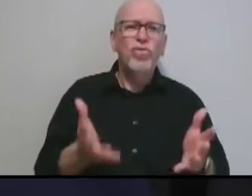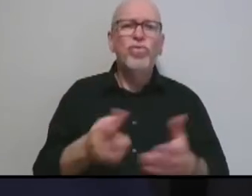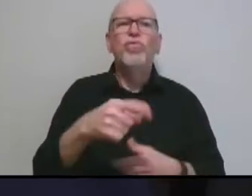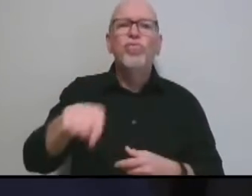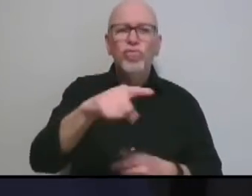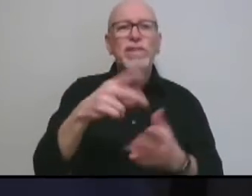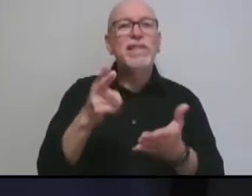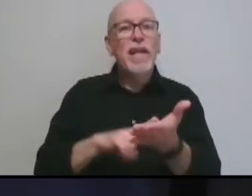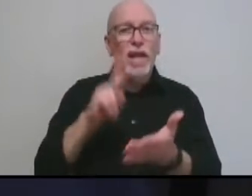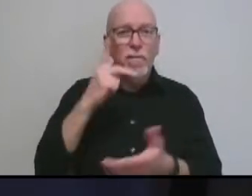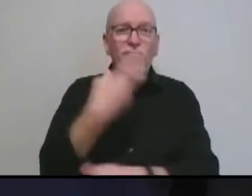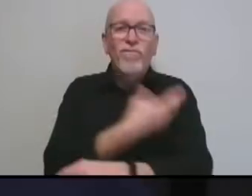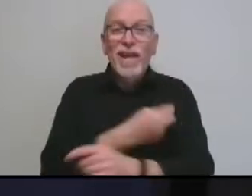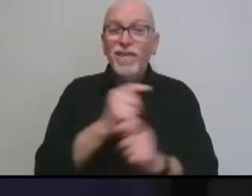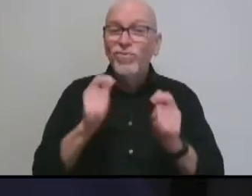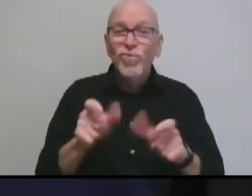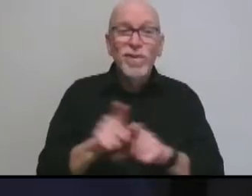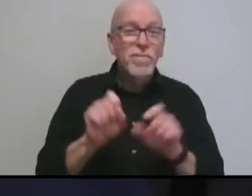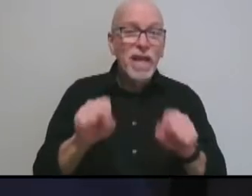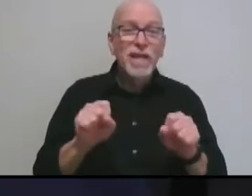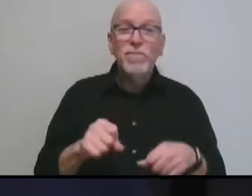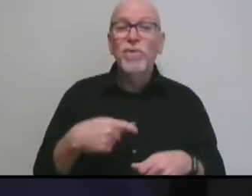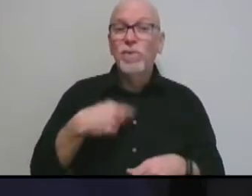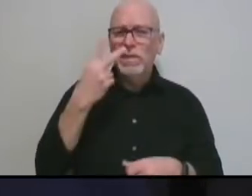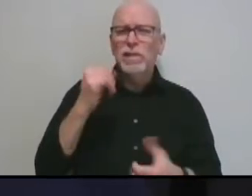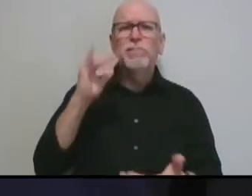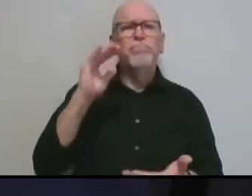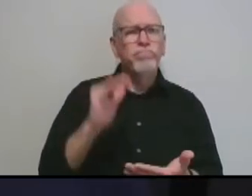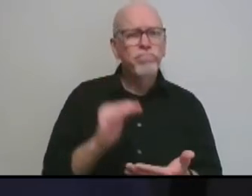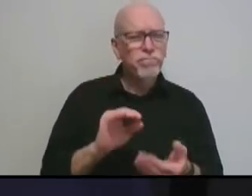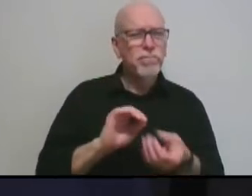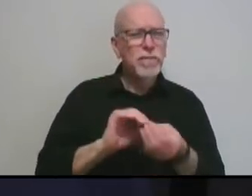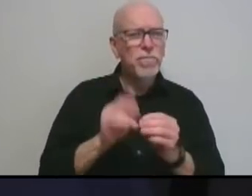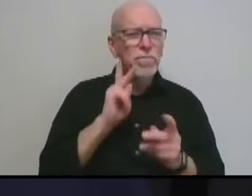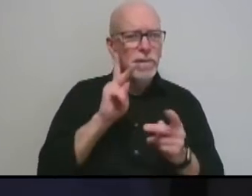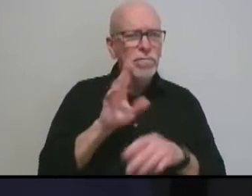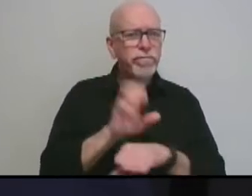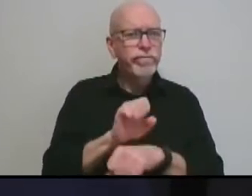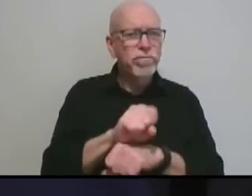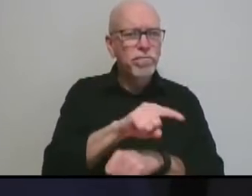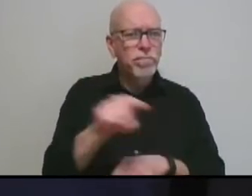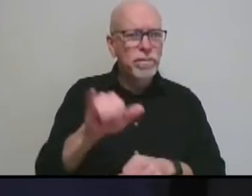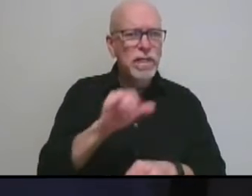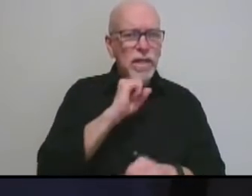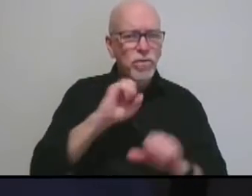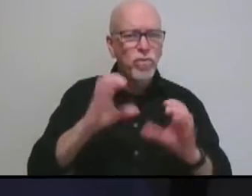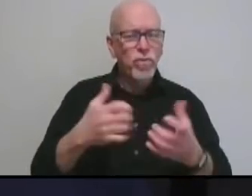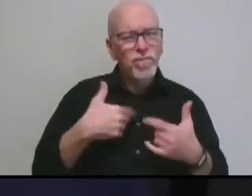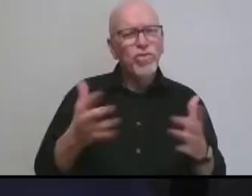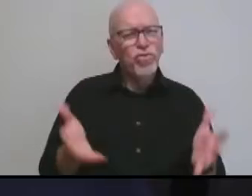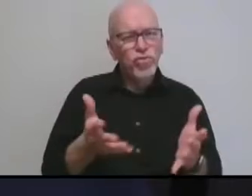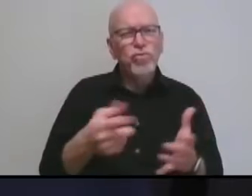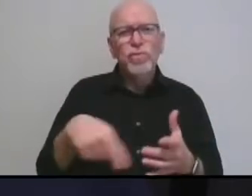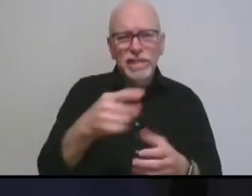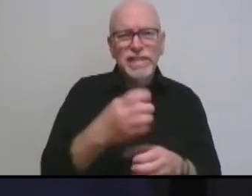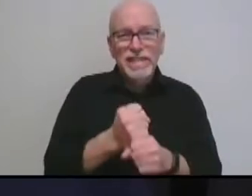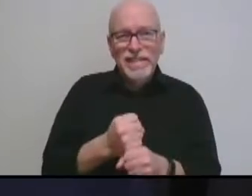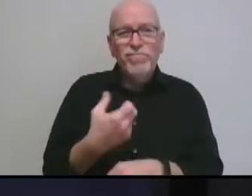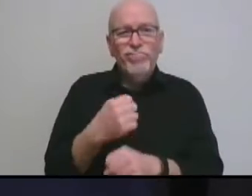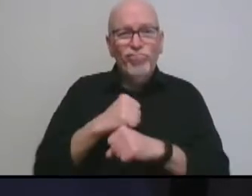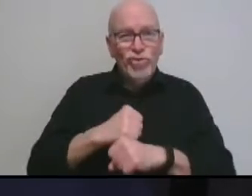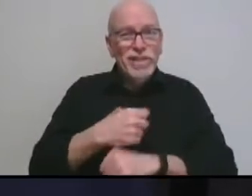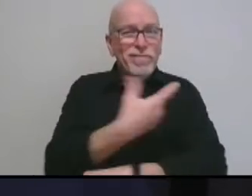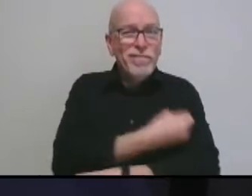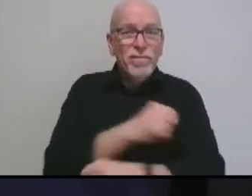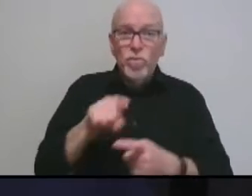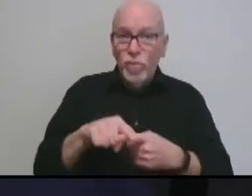as soon as possible. We are seeing a lower pace of vaccine scheduling in this group and want to encourage Hoosiers to get this protection as soon as it is